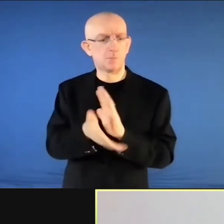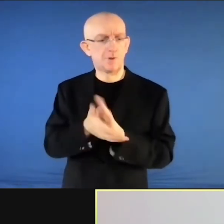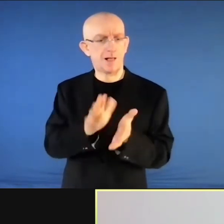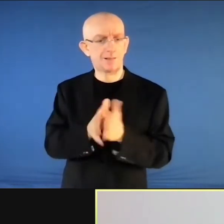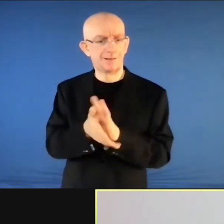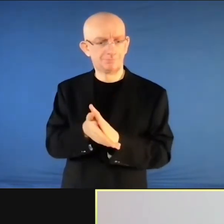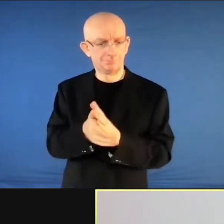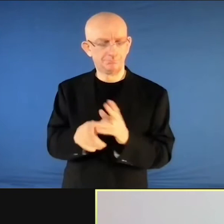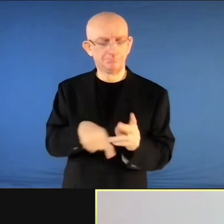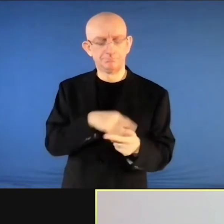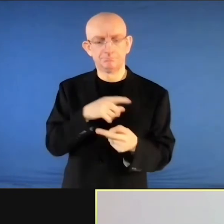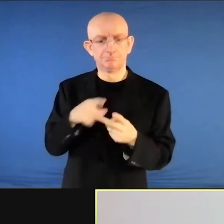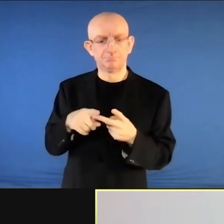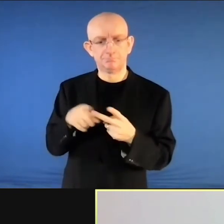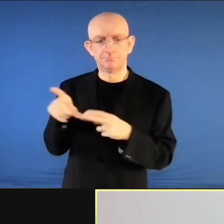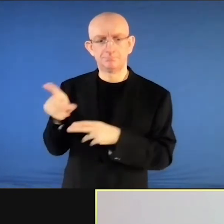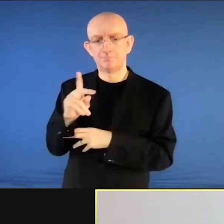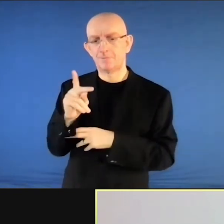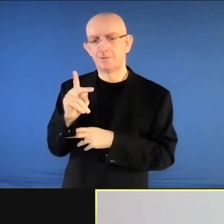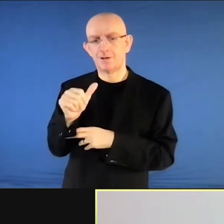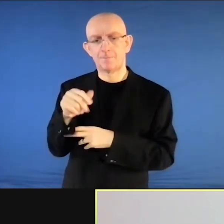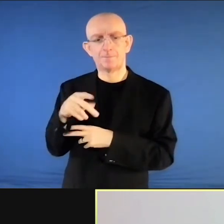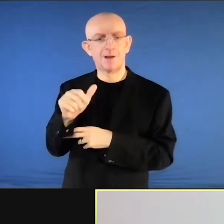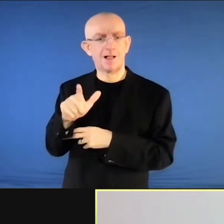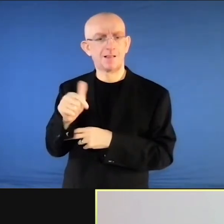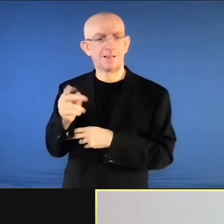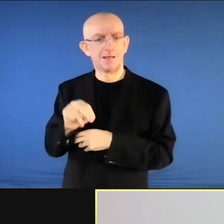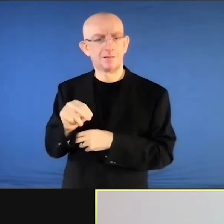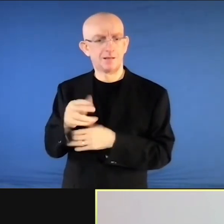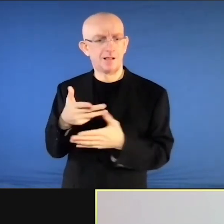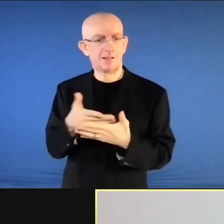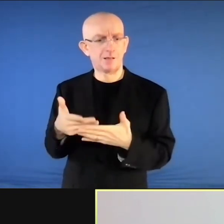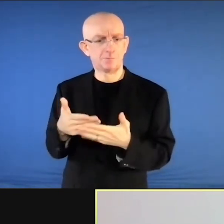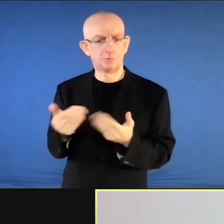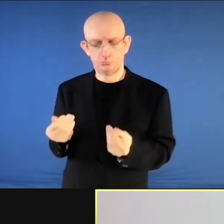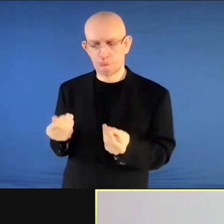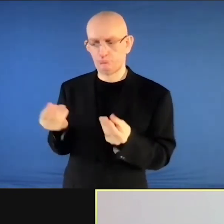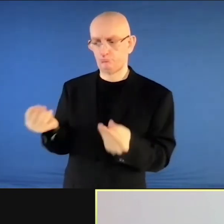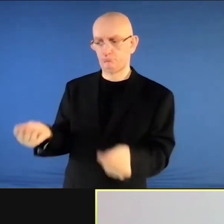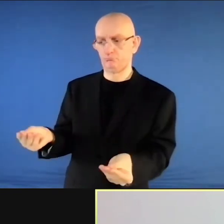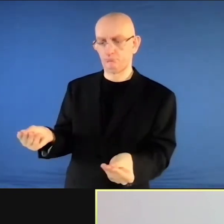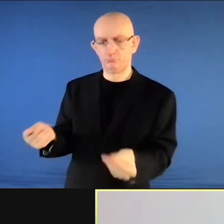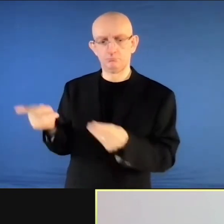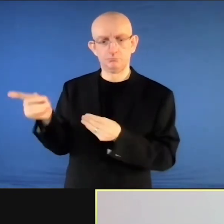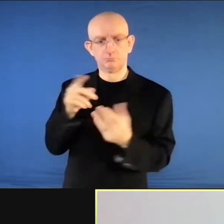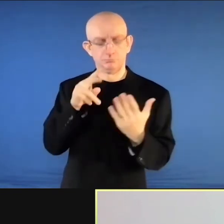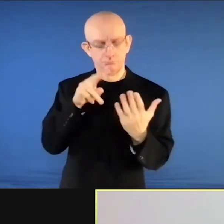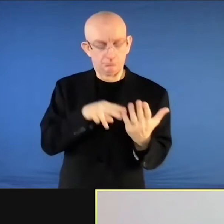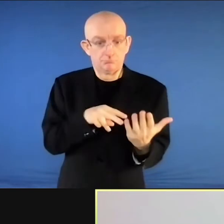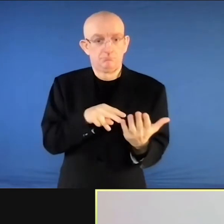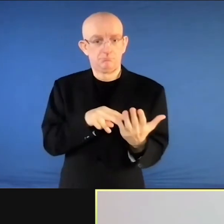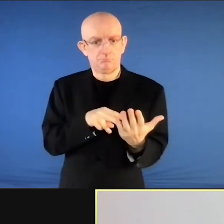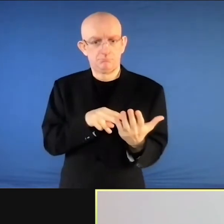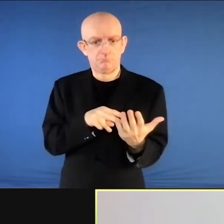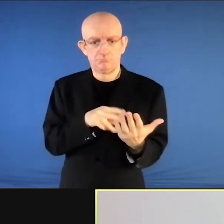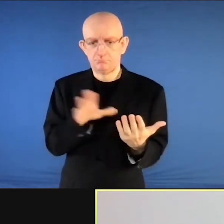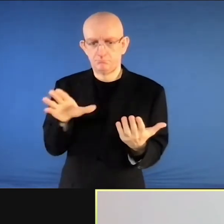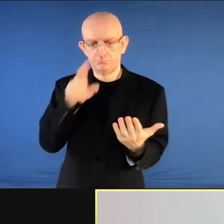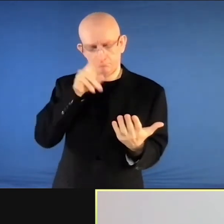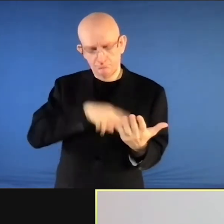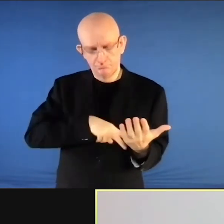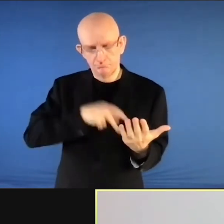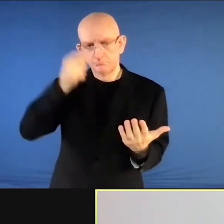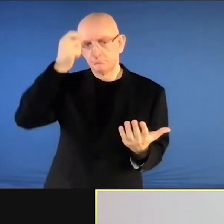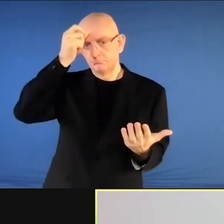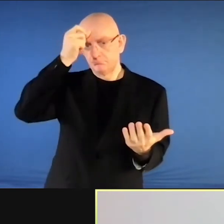through it. They read, they understand. Then after that, they gave me time and they accept to be